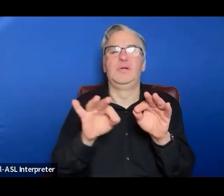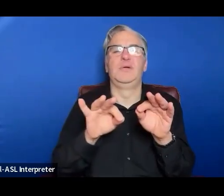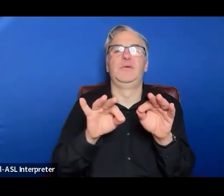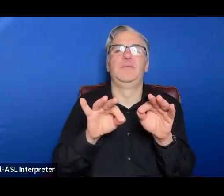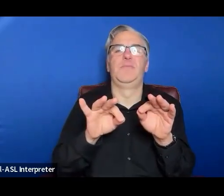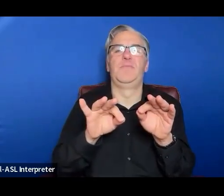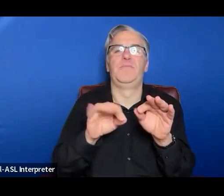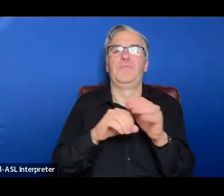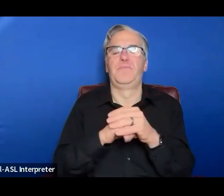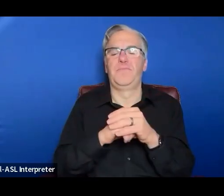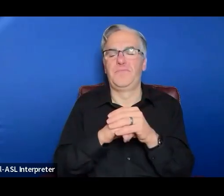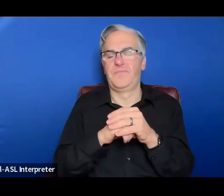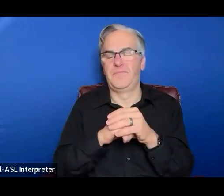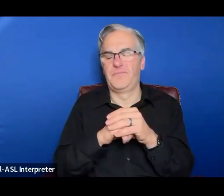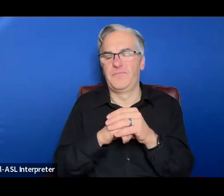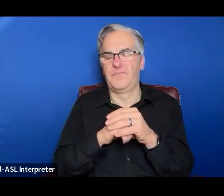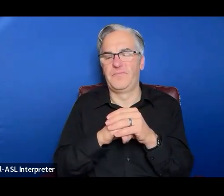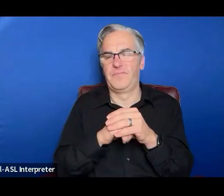testator.